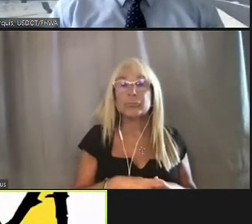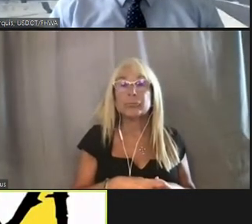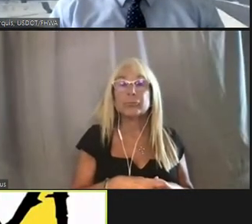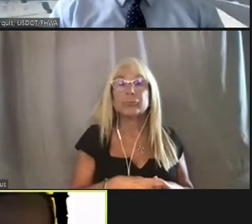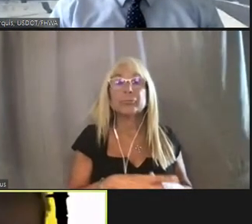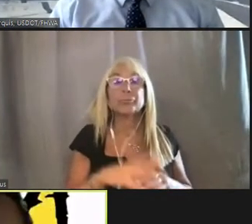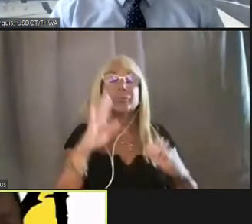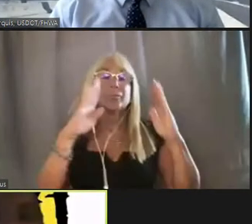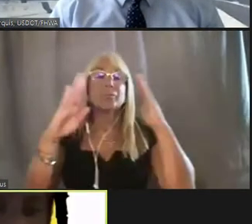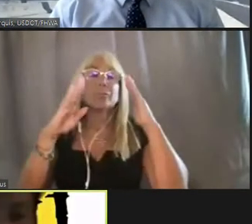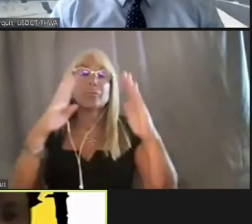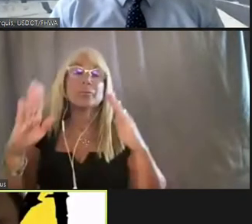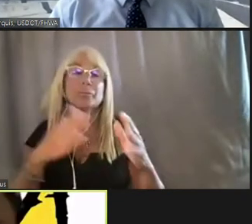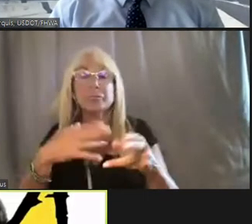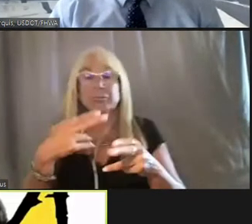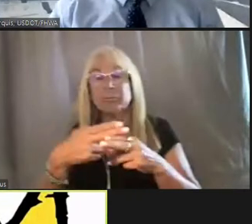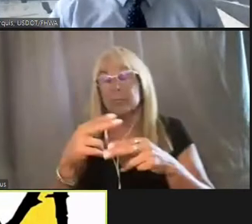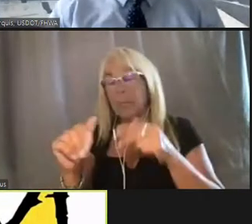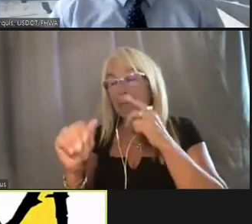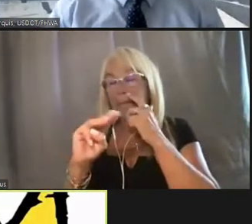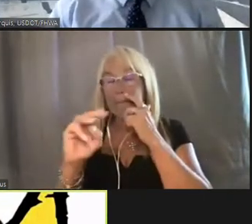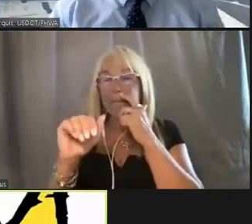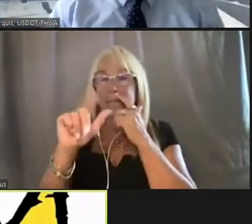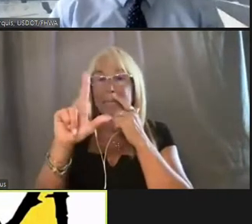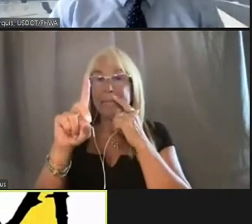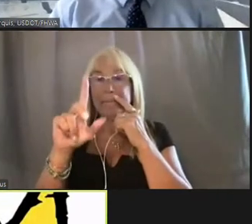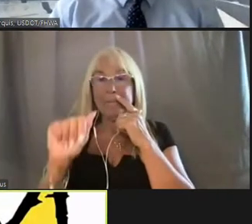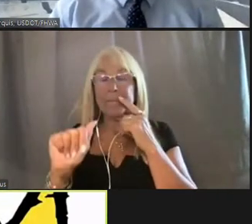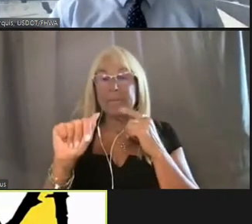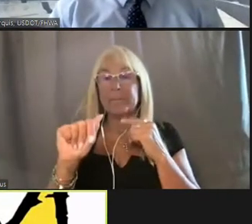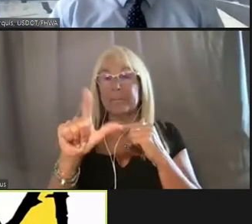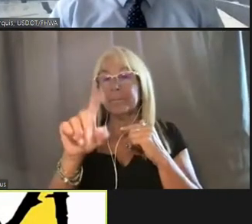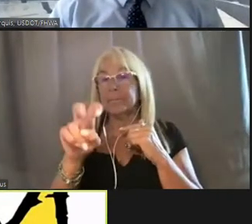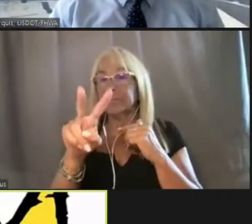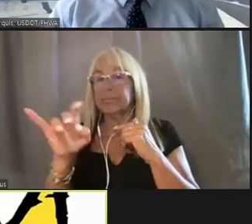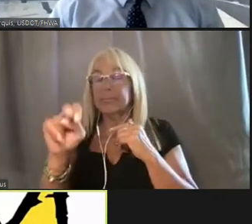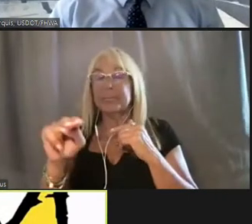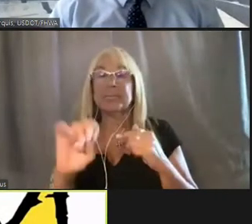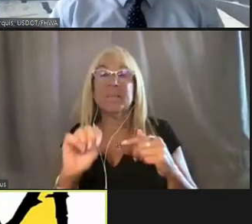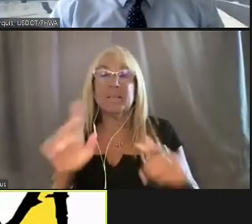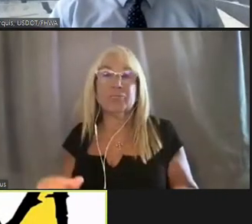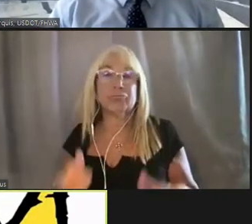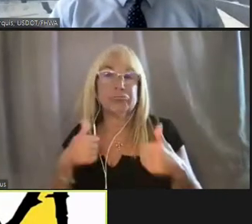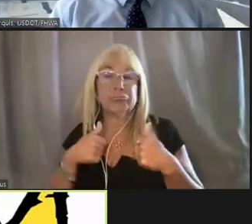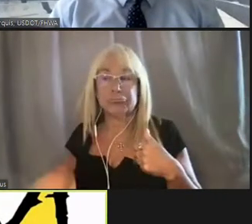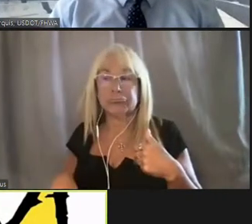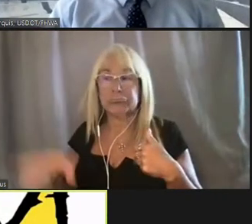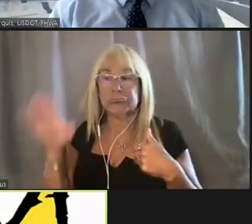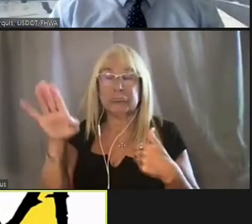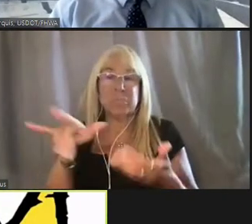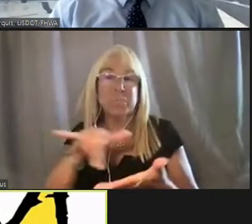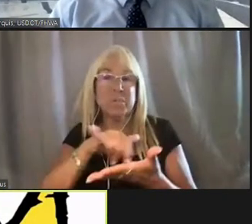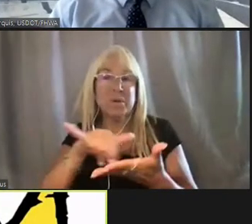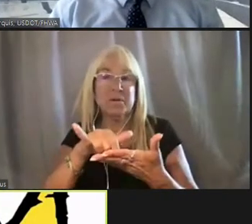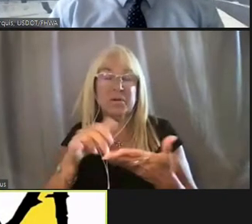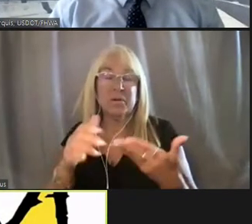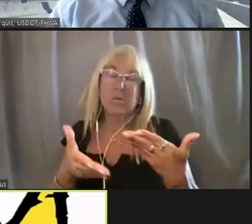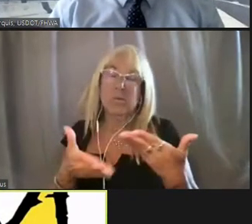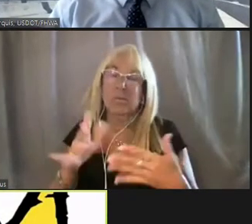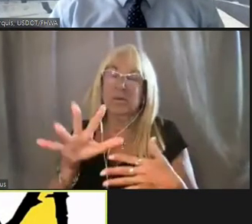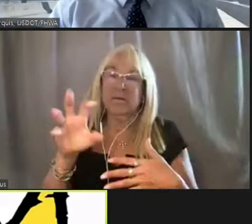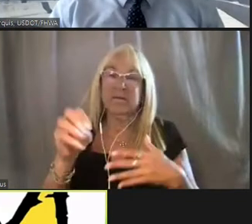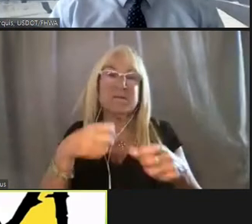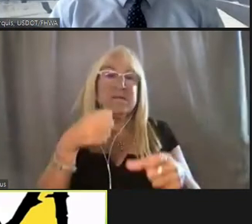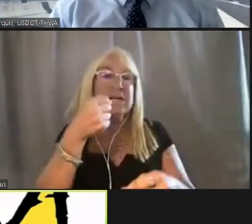hi everybody my name is Amanda Levine as stated um I'm a lifelong resident of Manhattan going on almost 50 years now